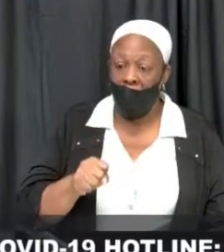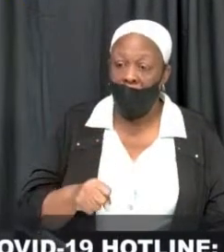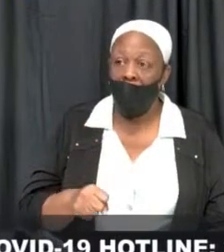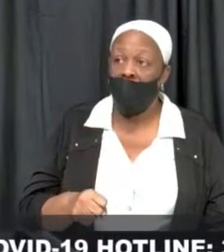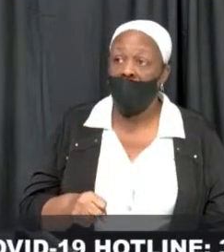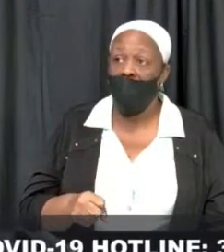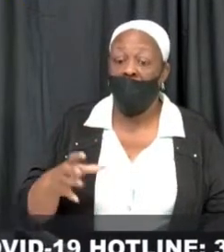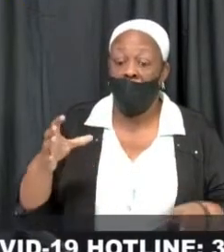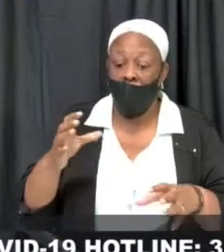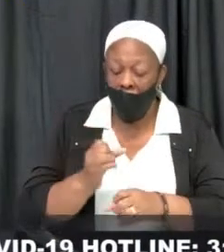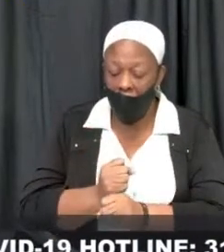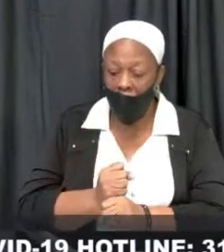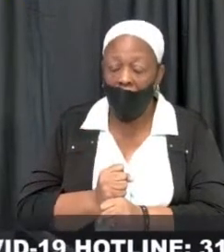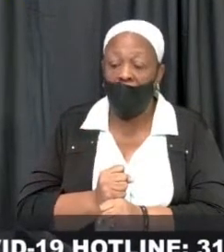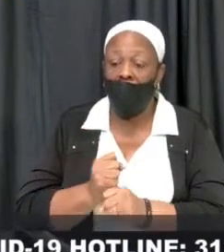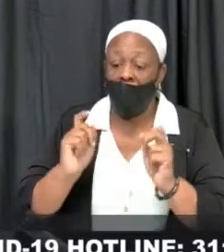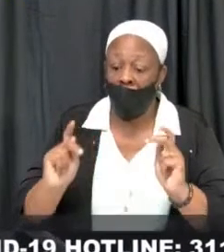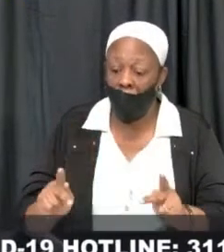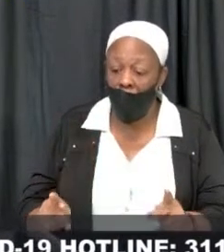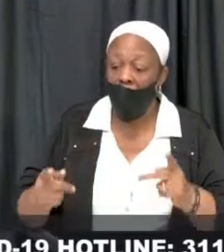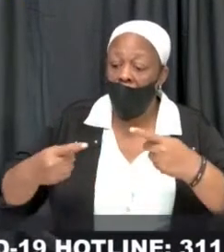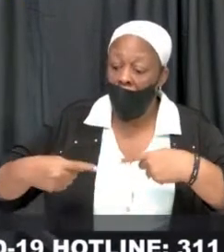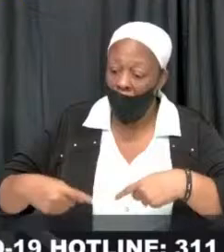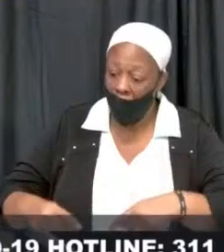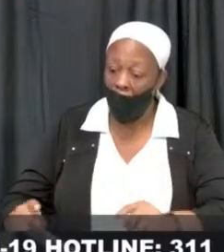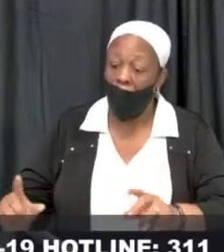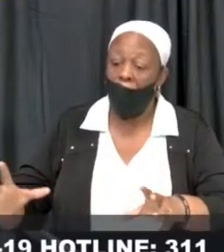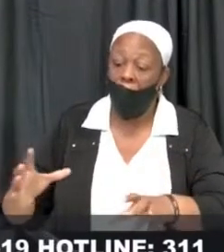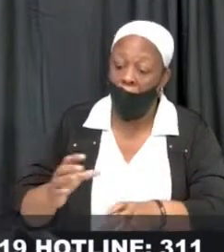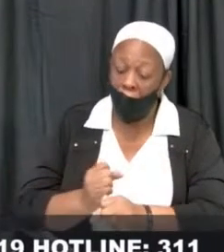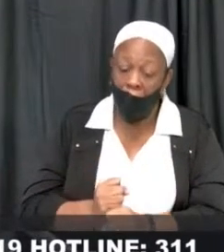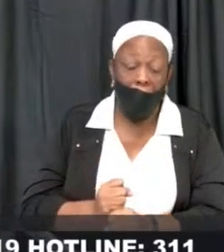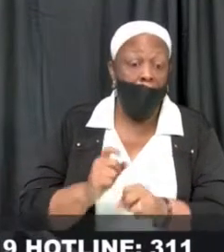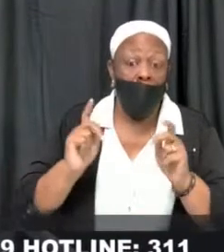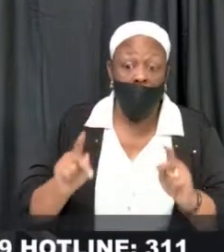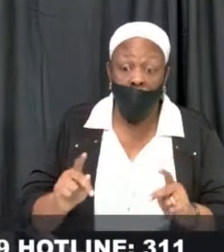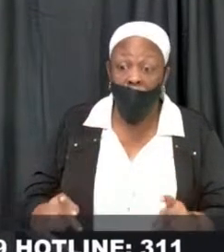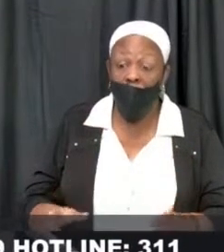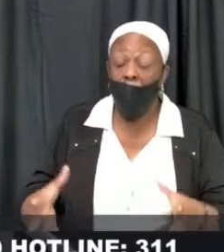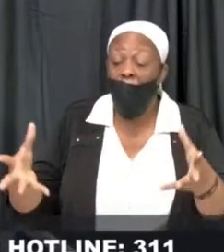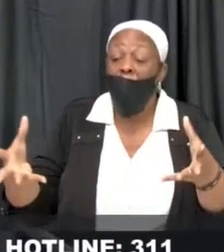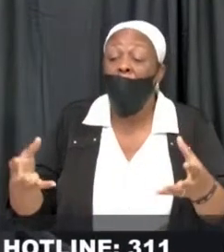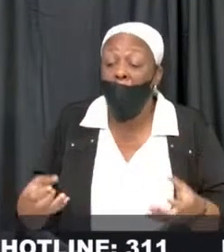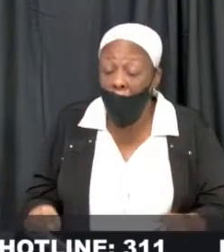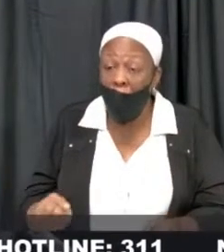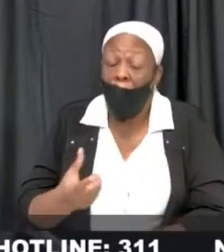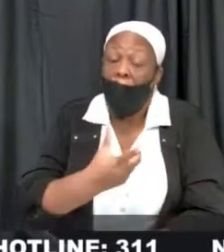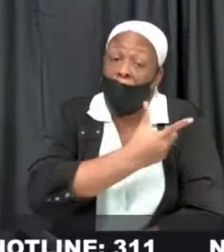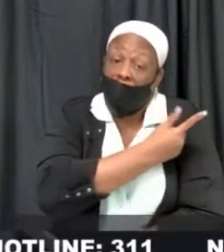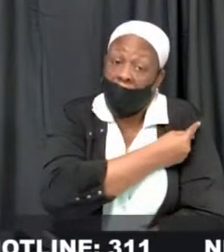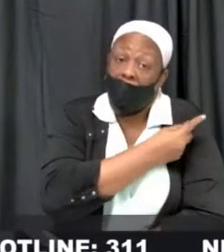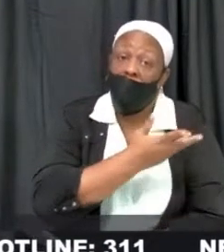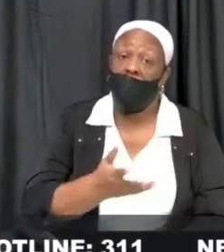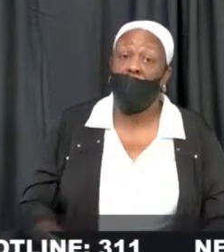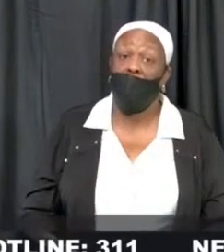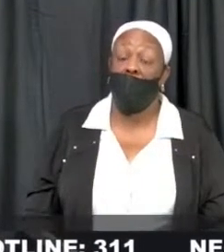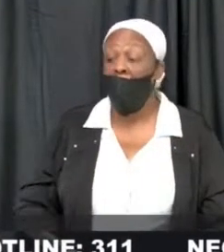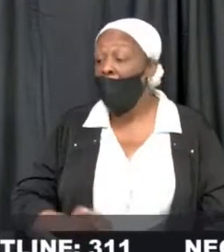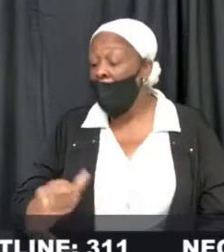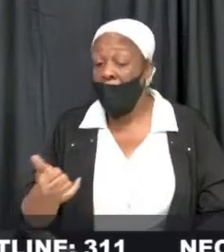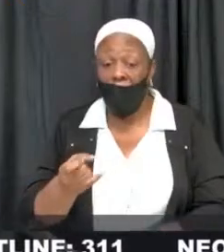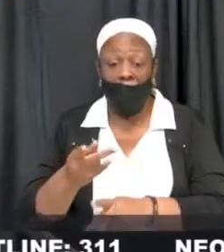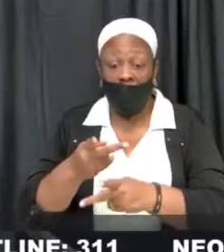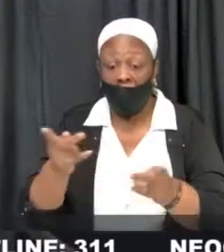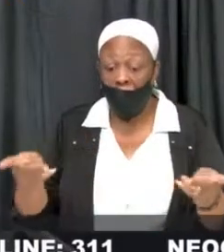Europe, other countries, people are desperate to take the vaccine. And